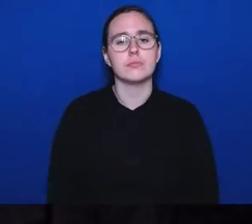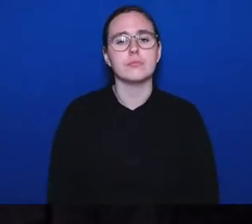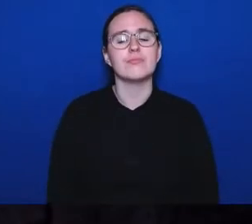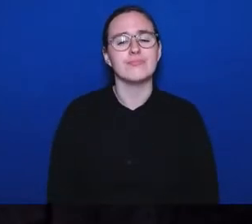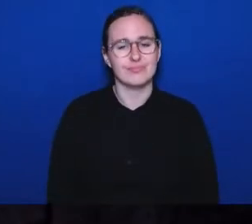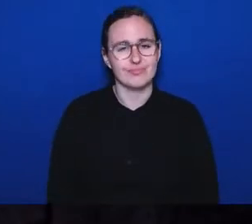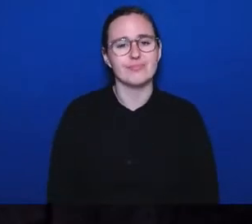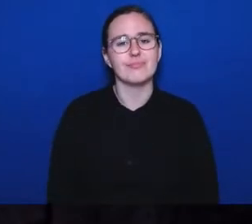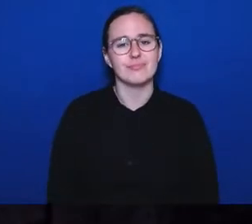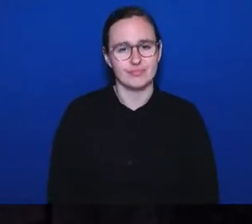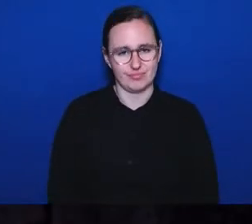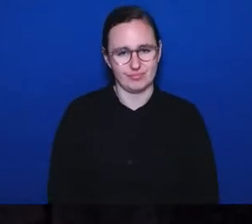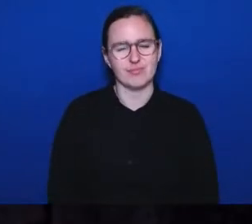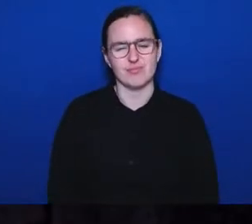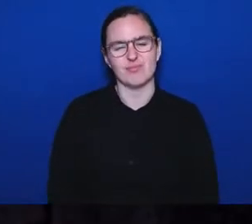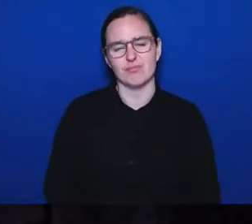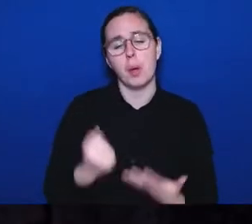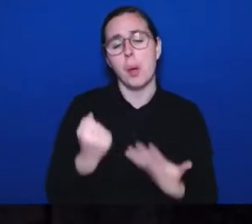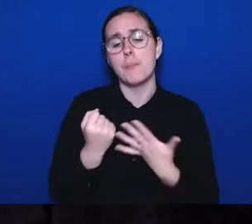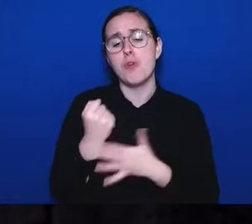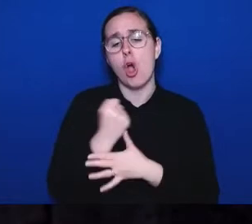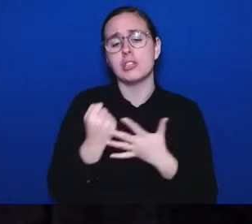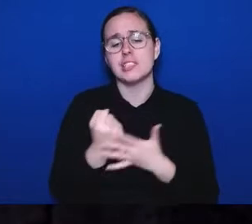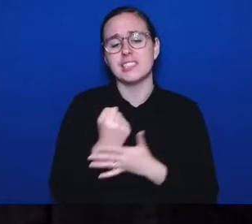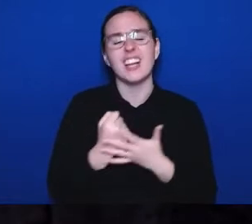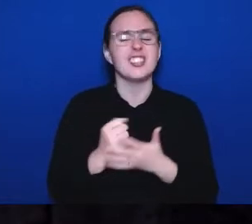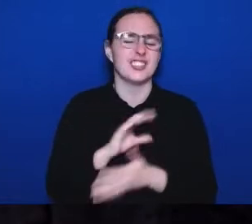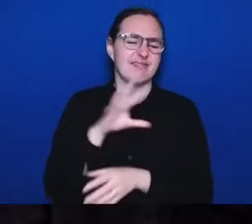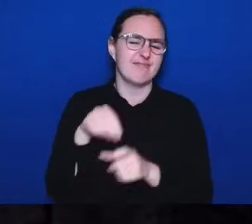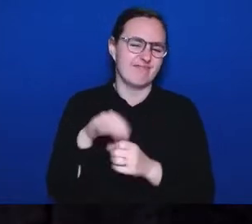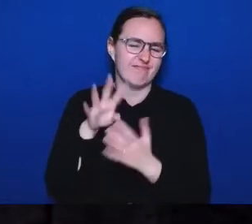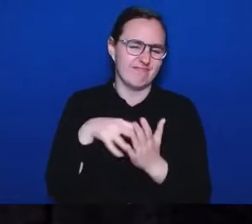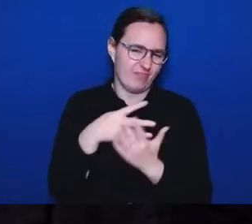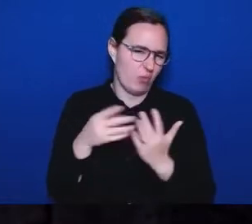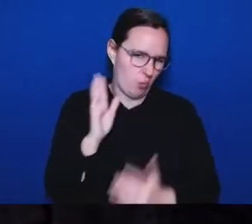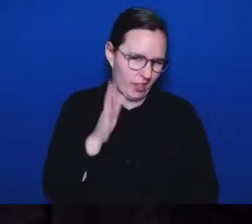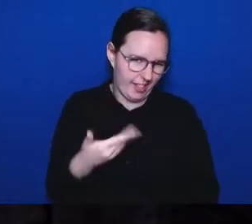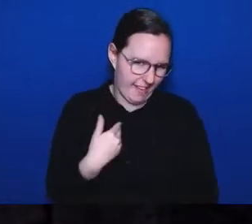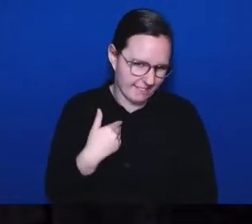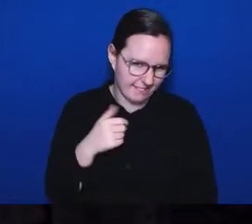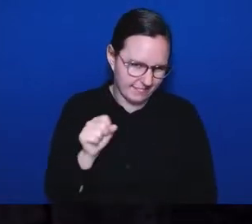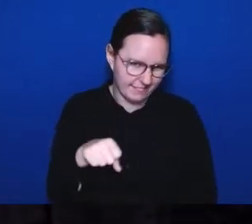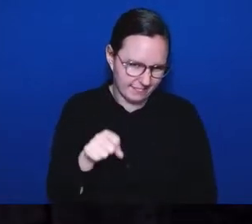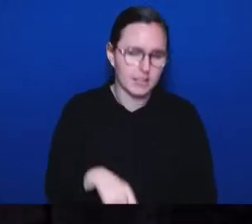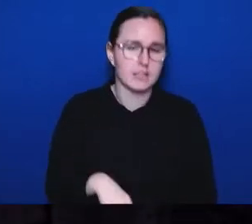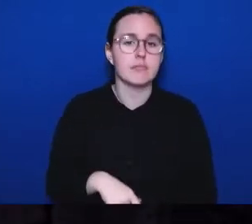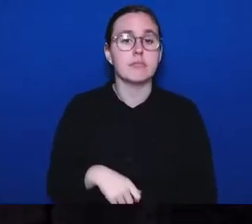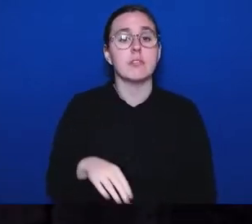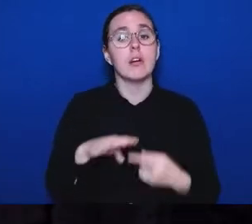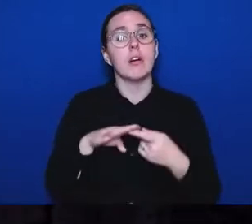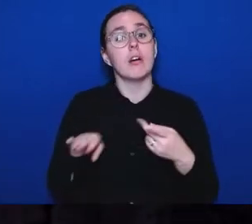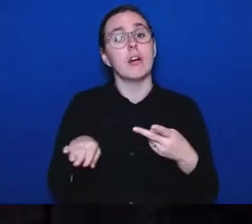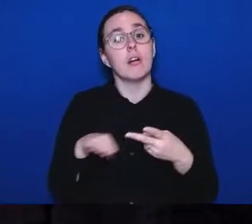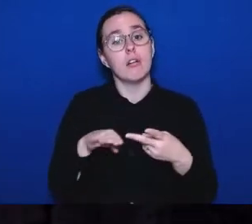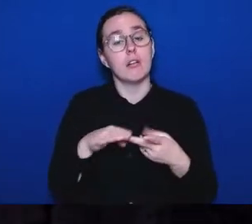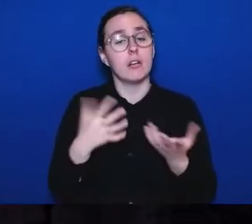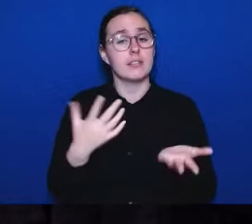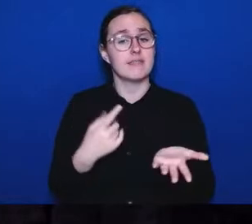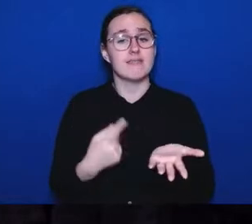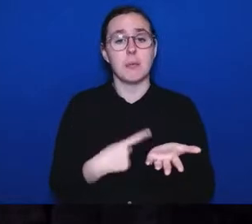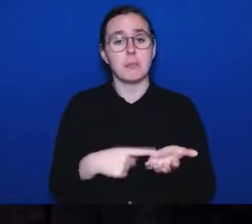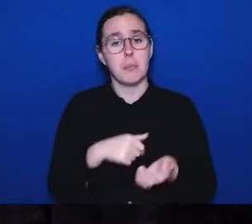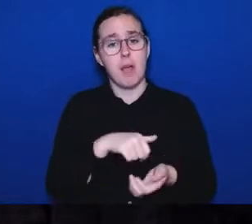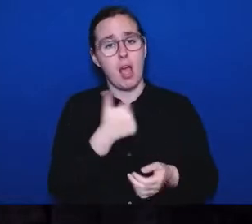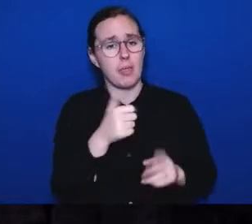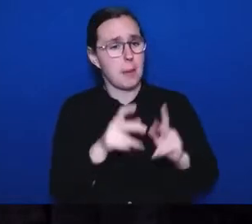in that. And that's the first thing. The second is for people who may not want that, but need their episodic care to be better integrated. And so both of